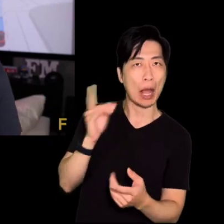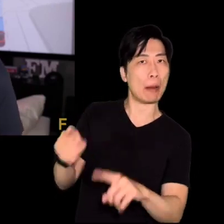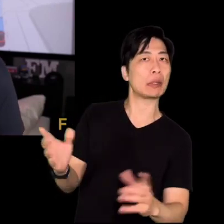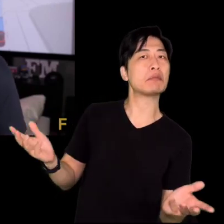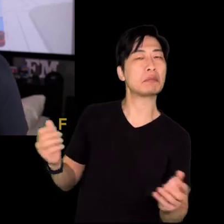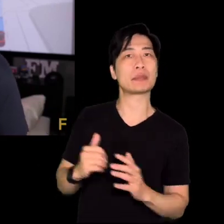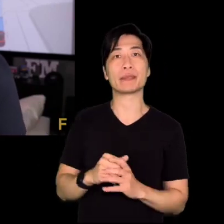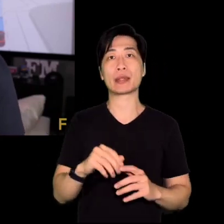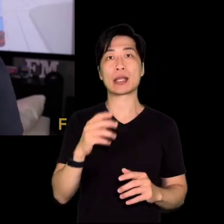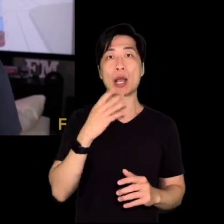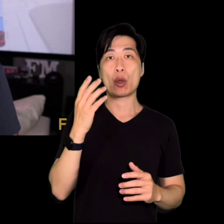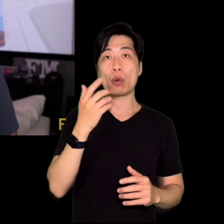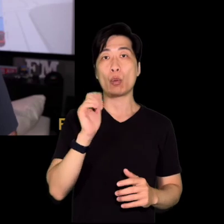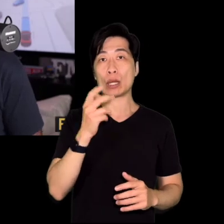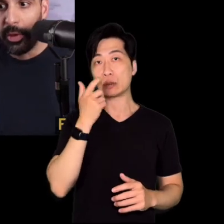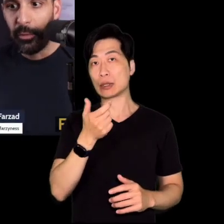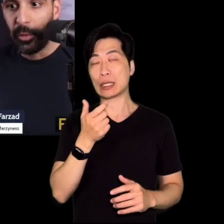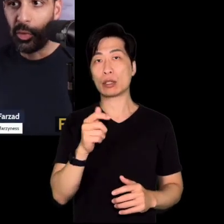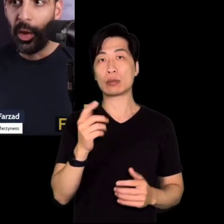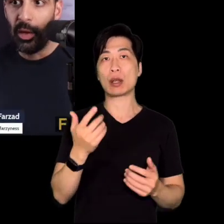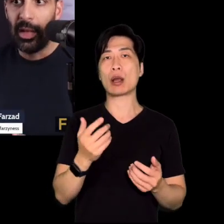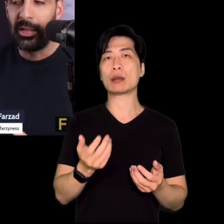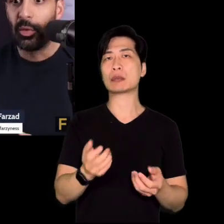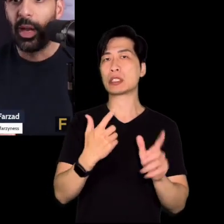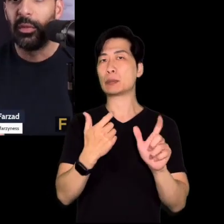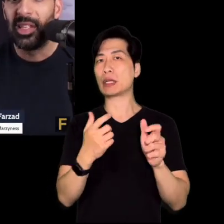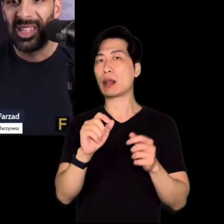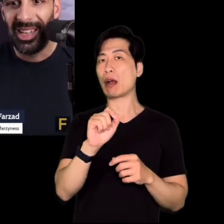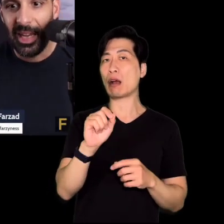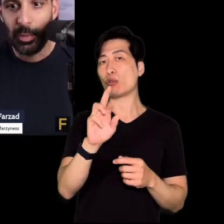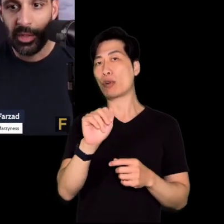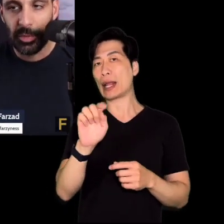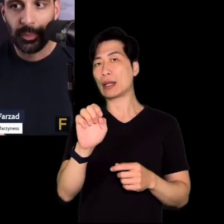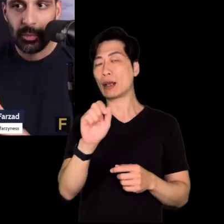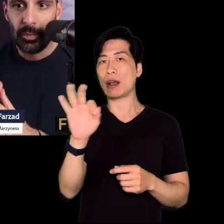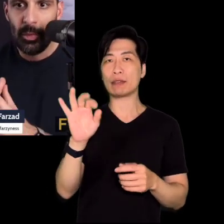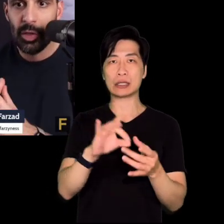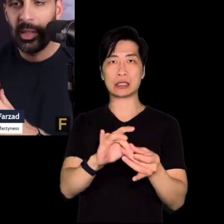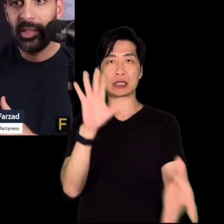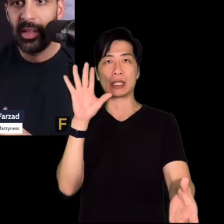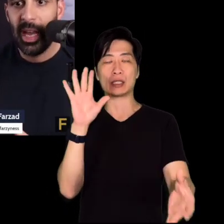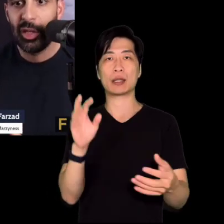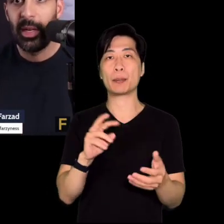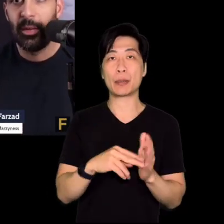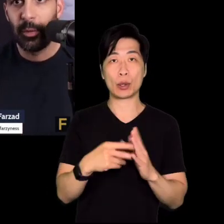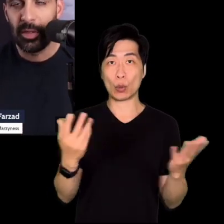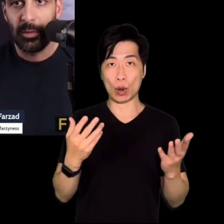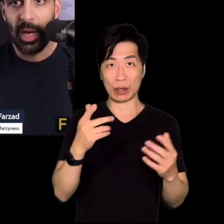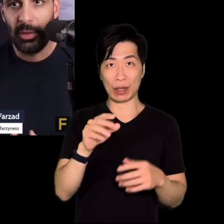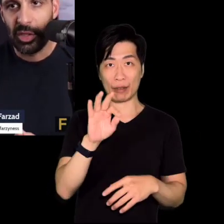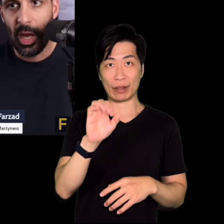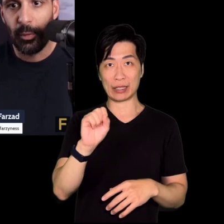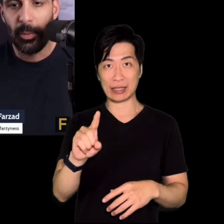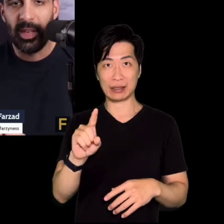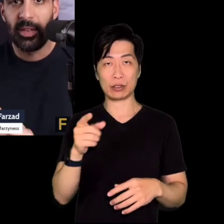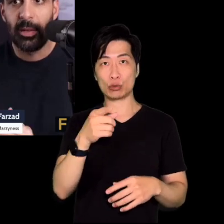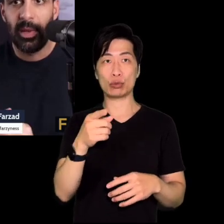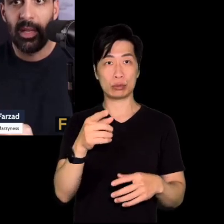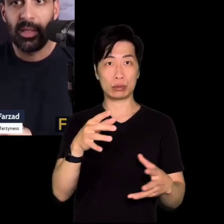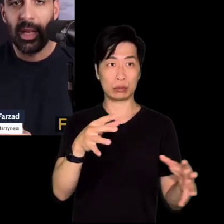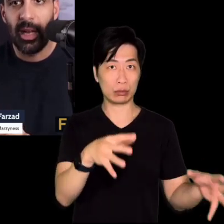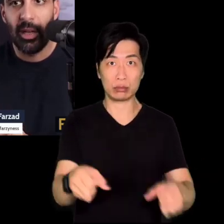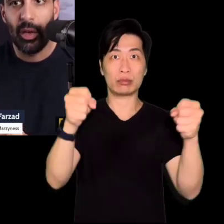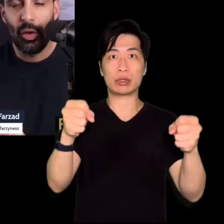I'm looking for. The other thing I'm looking for as well is the rate of disengagements. So a disengagement in full self-driving software